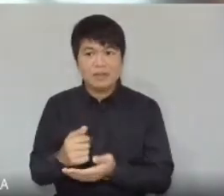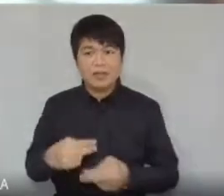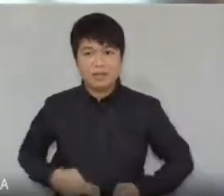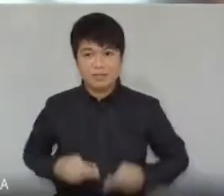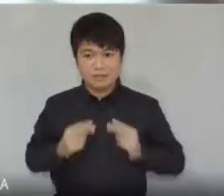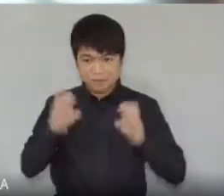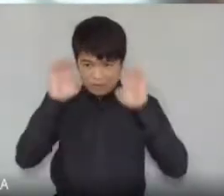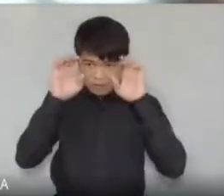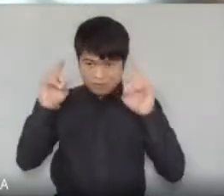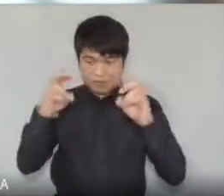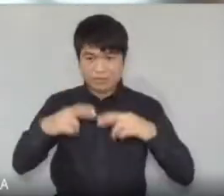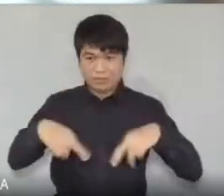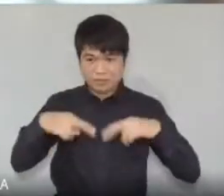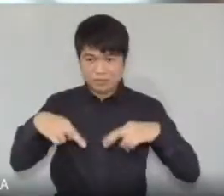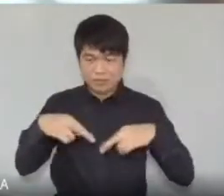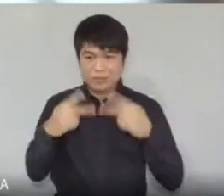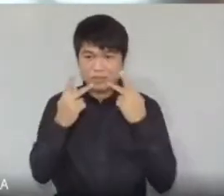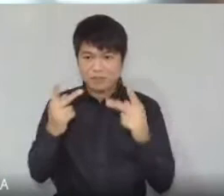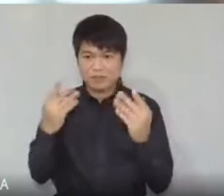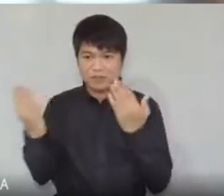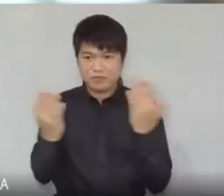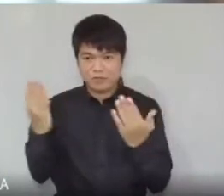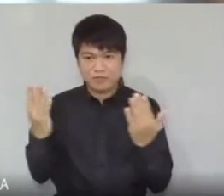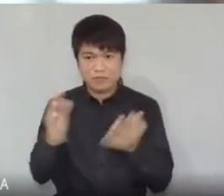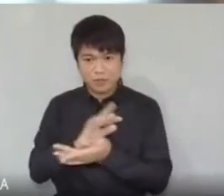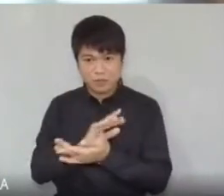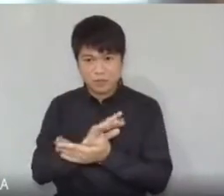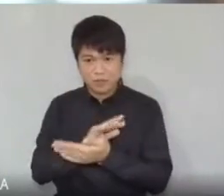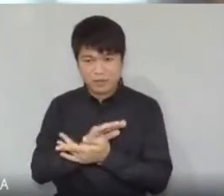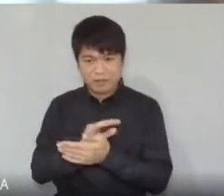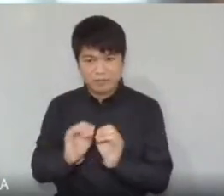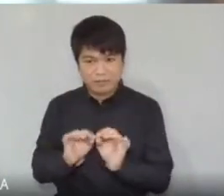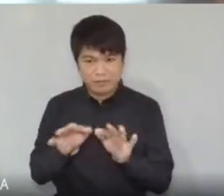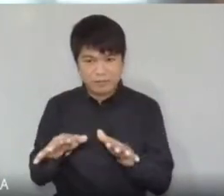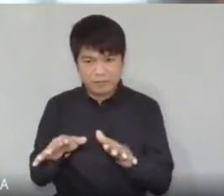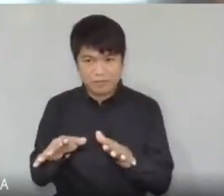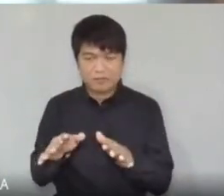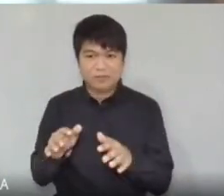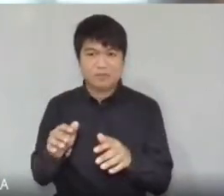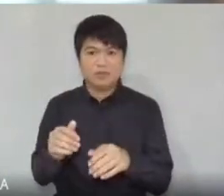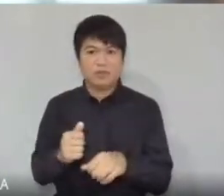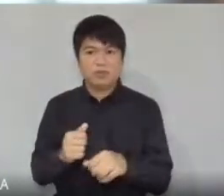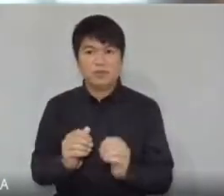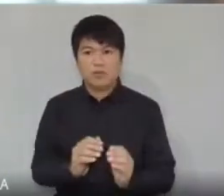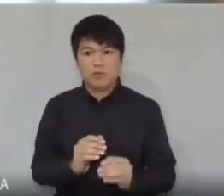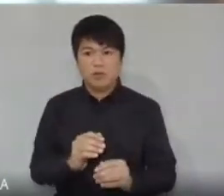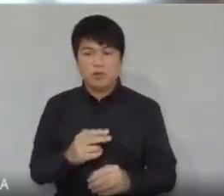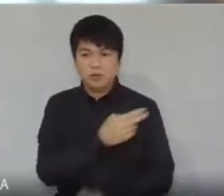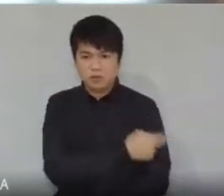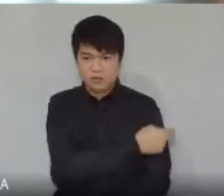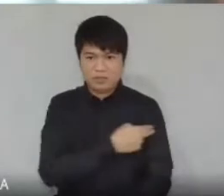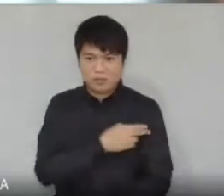to digital charts and telemedicine. With this, the PGH departments will be able to communicate with